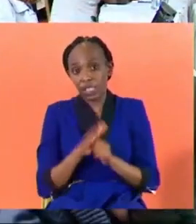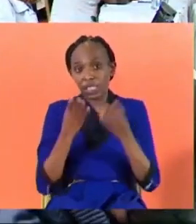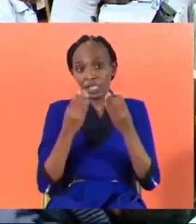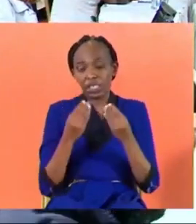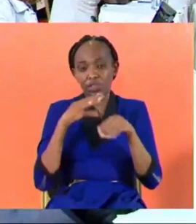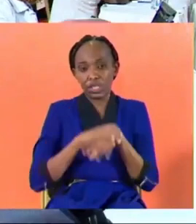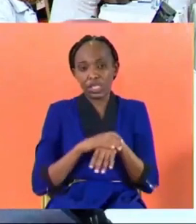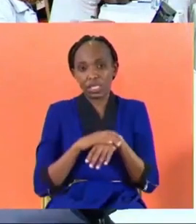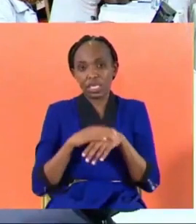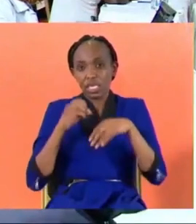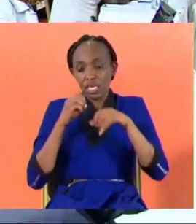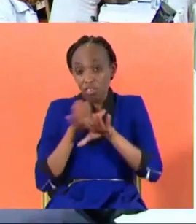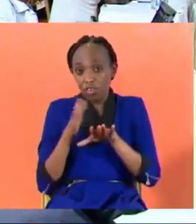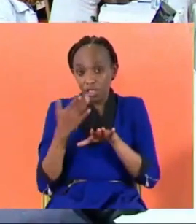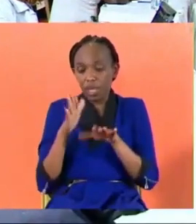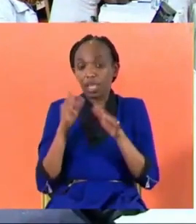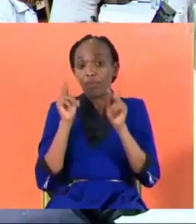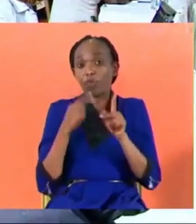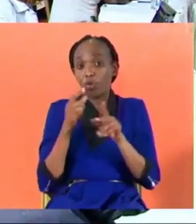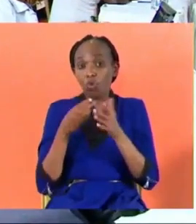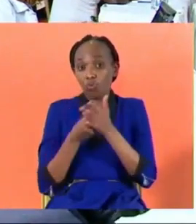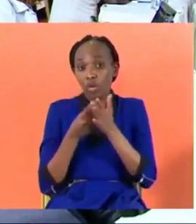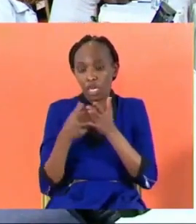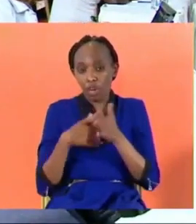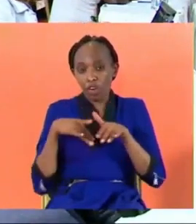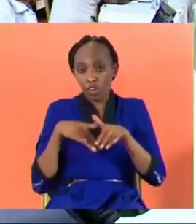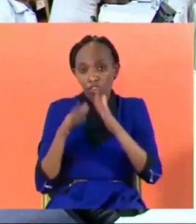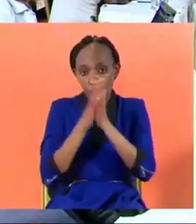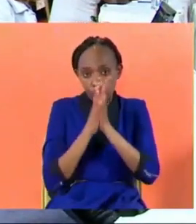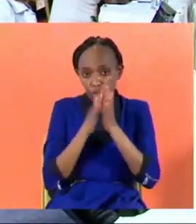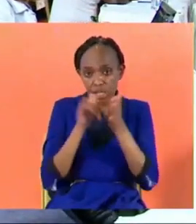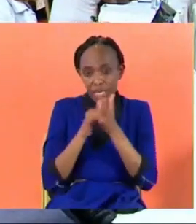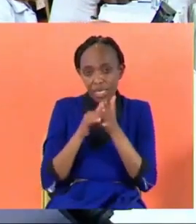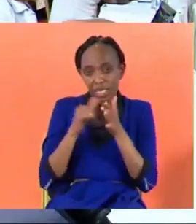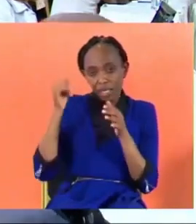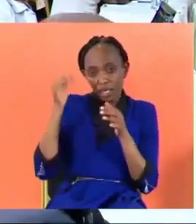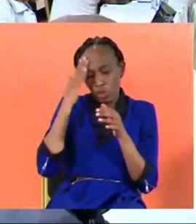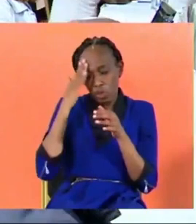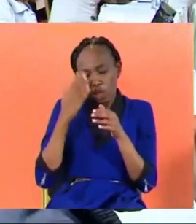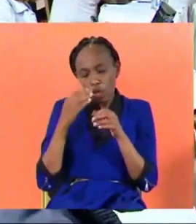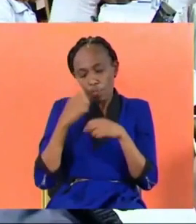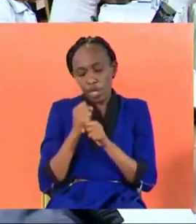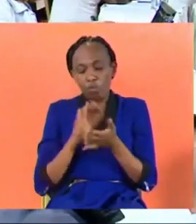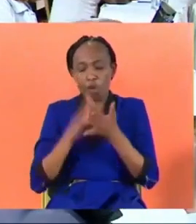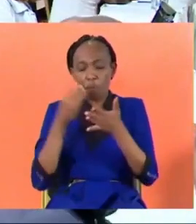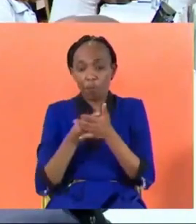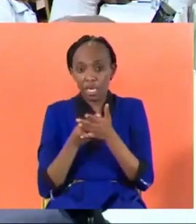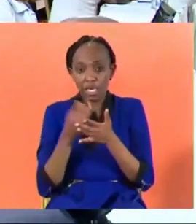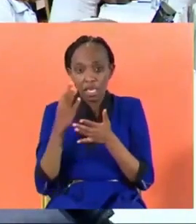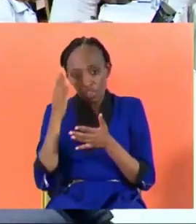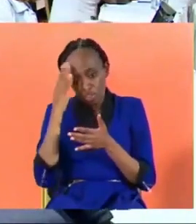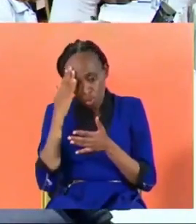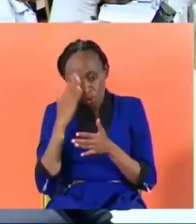get influenced by people who have money. They will chase stories where they know they can make more money compared to some where they know that it